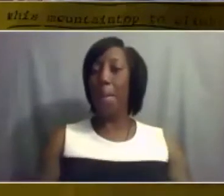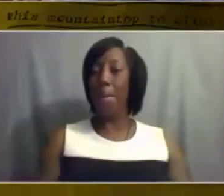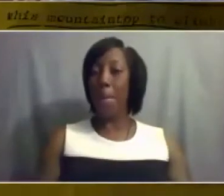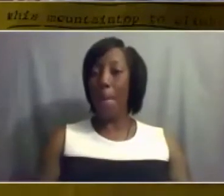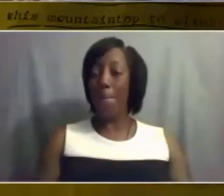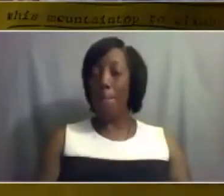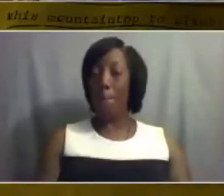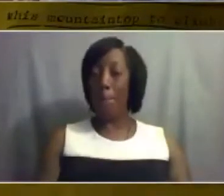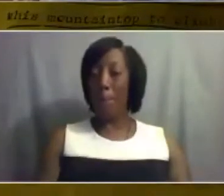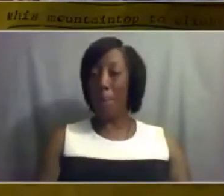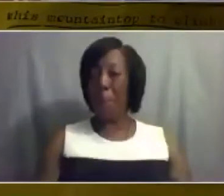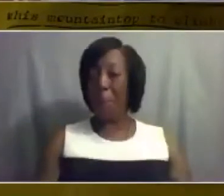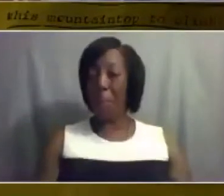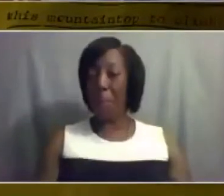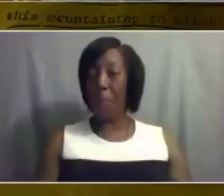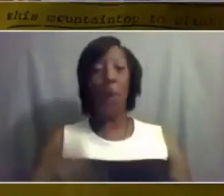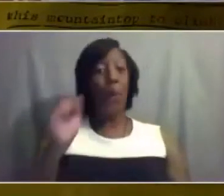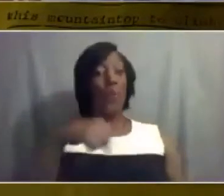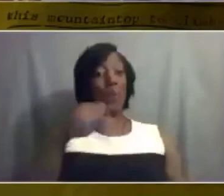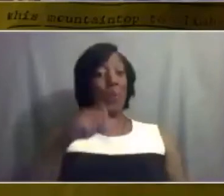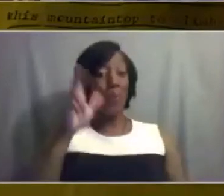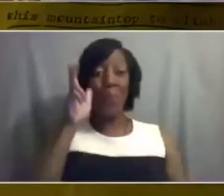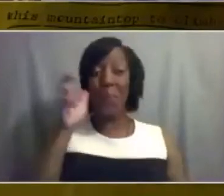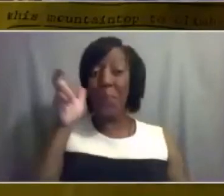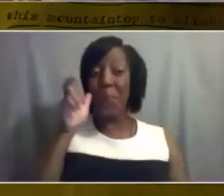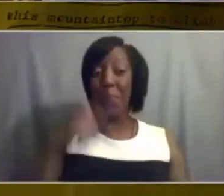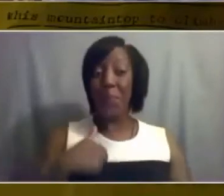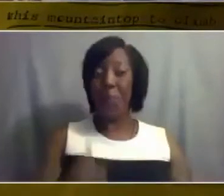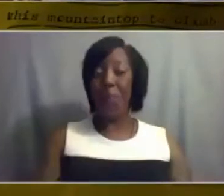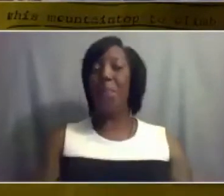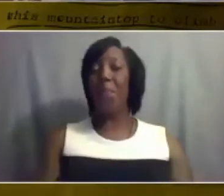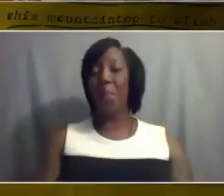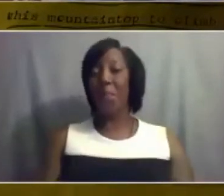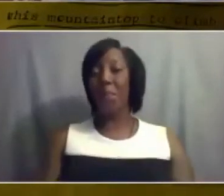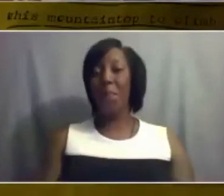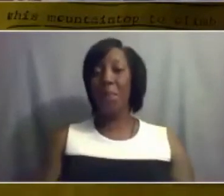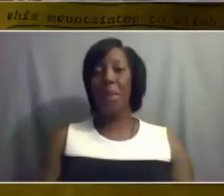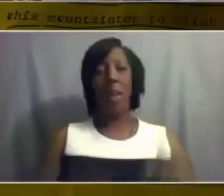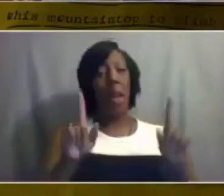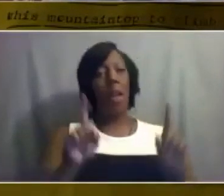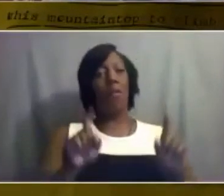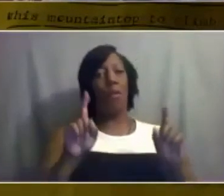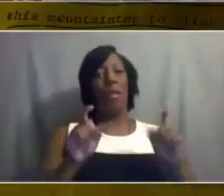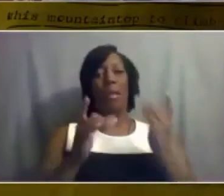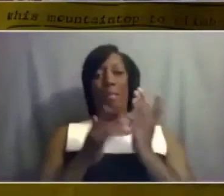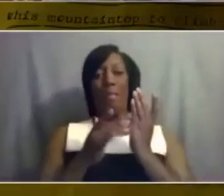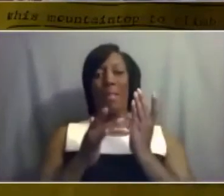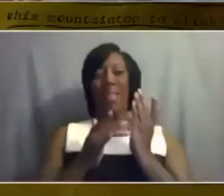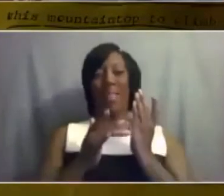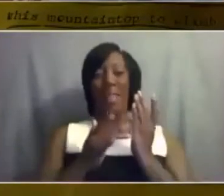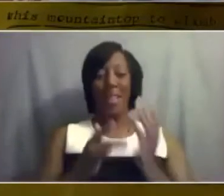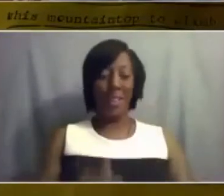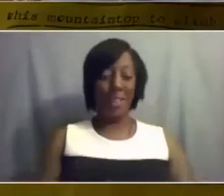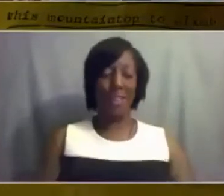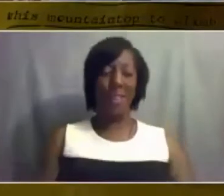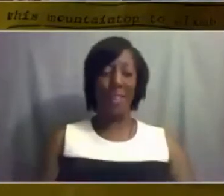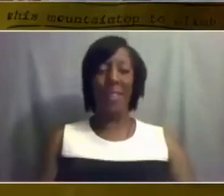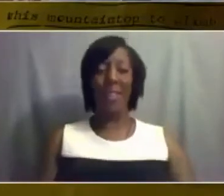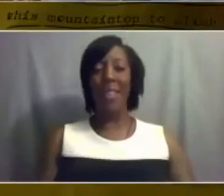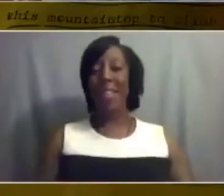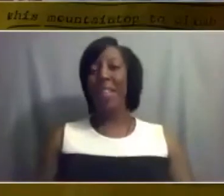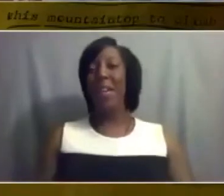Go ahead, Corrine. Hello. Yes. Can you hear me? Yes. I got to test out technology. Yes, I believe